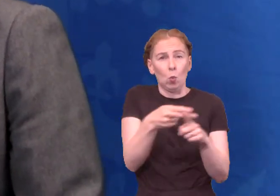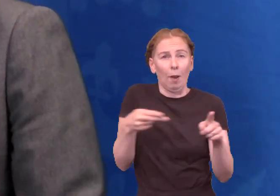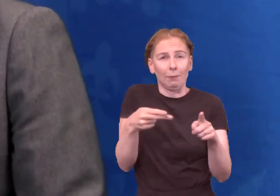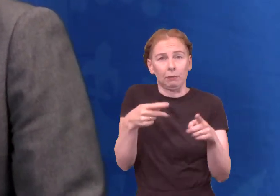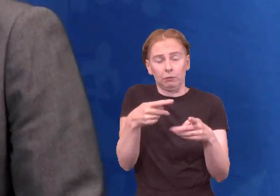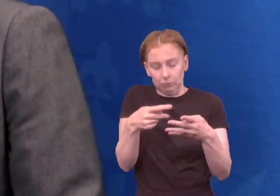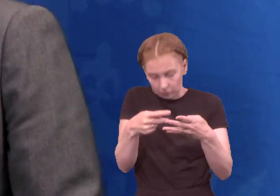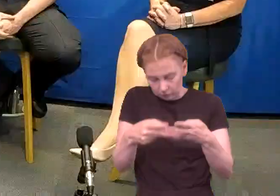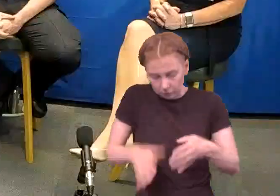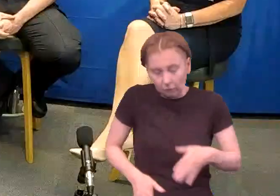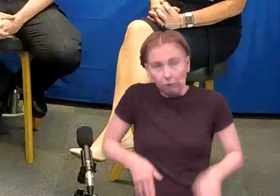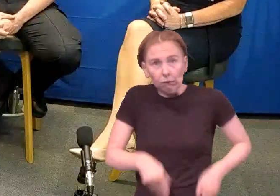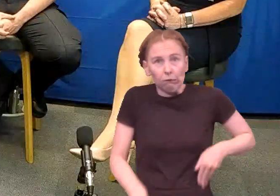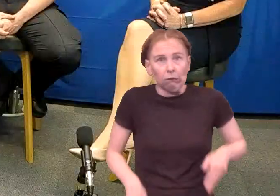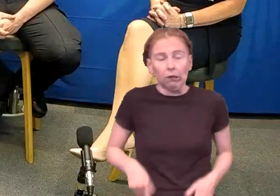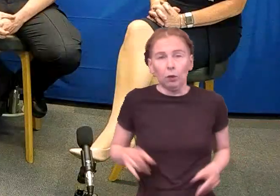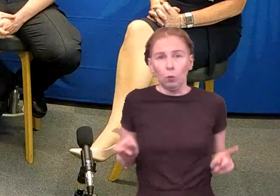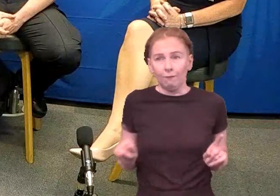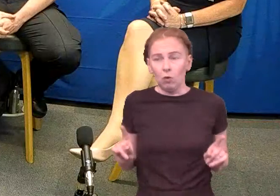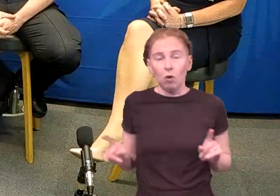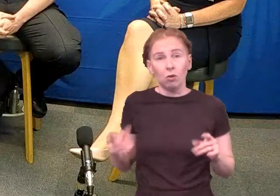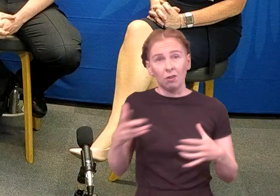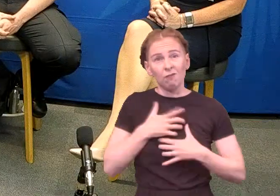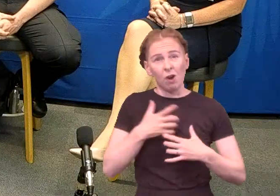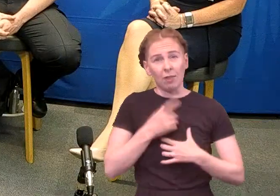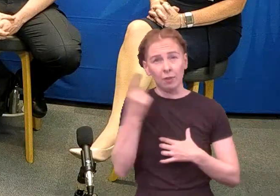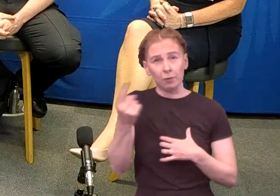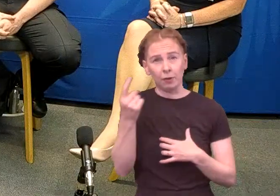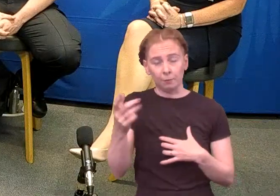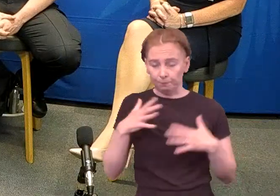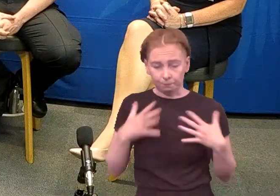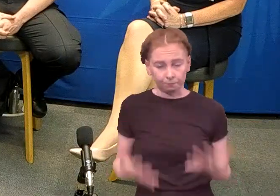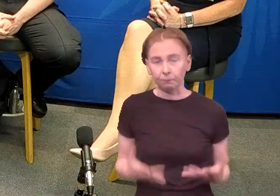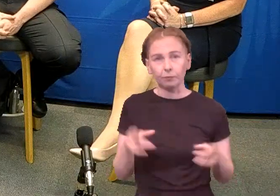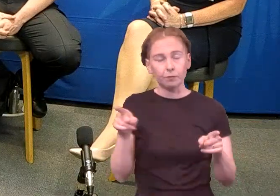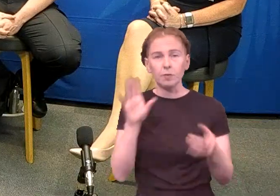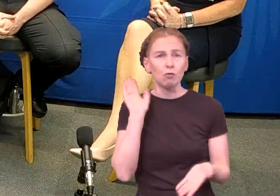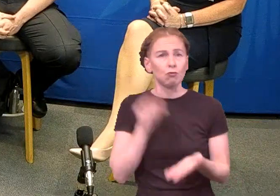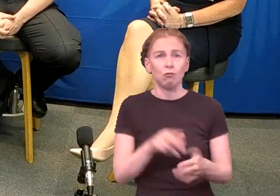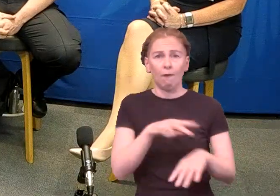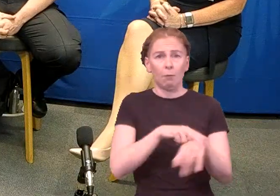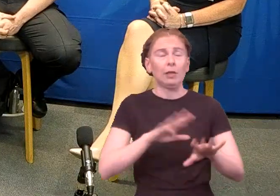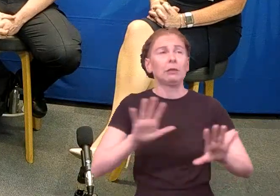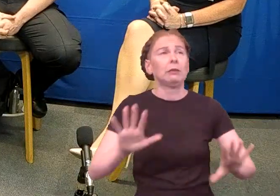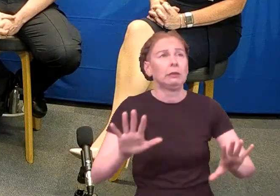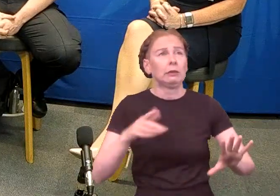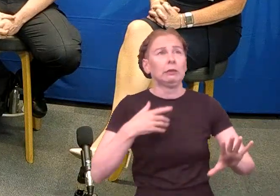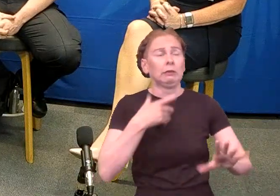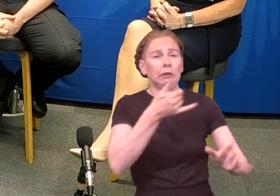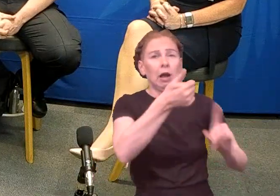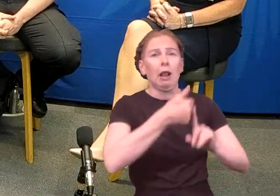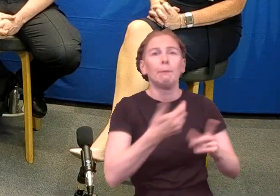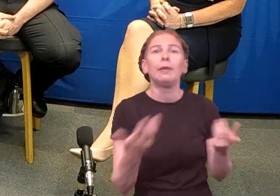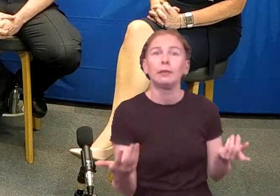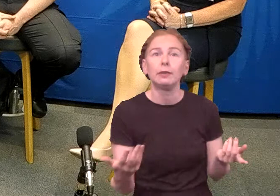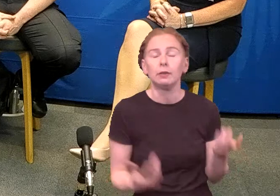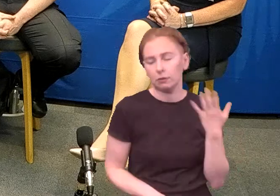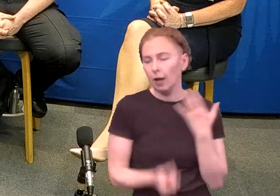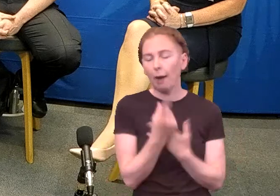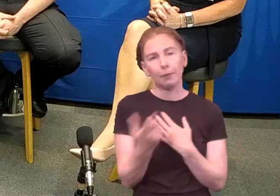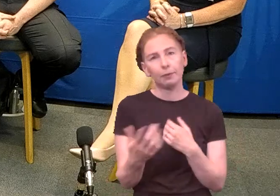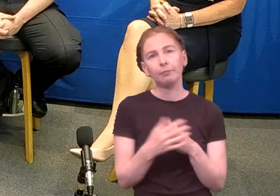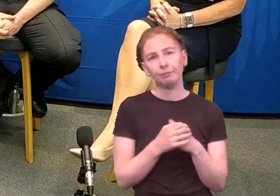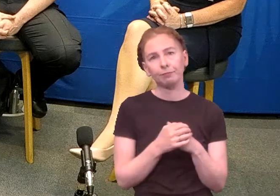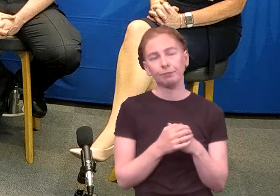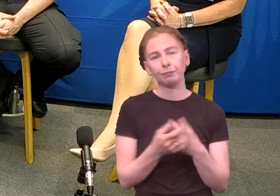just wouldn't expect, for a young person. So that's absolutely something I've encountered, and often what sits behind